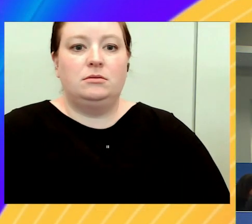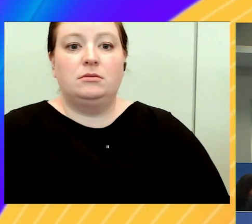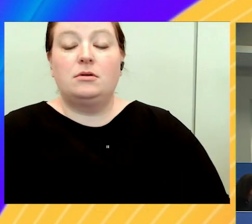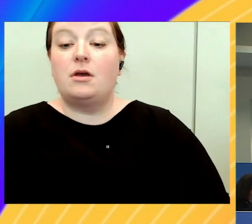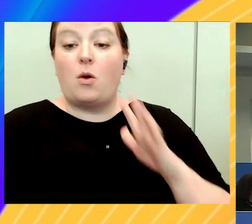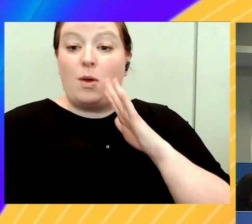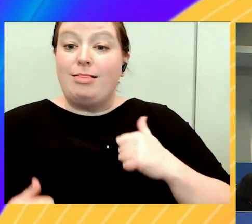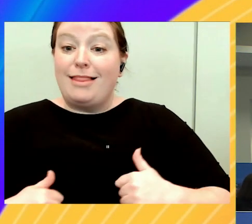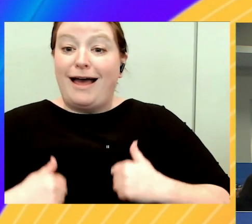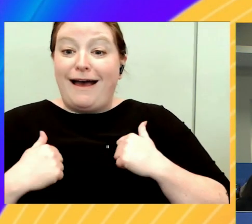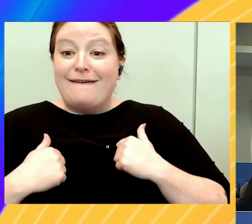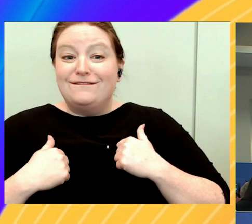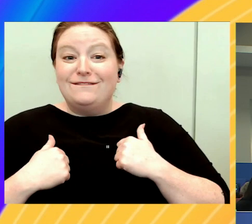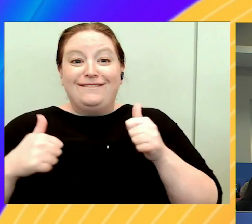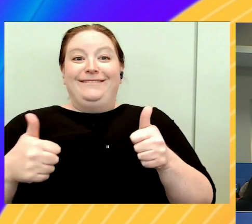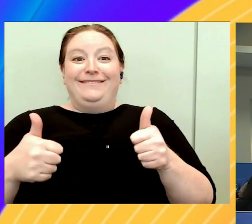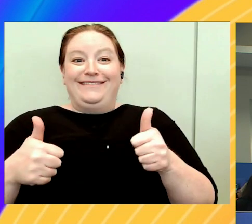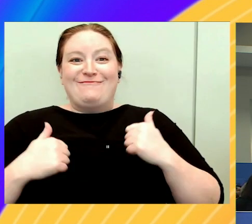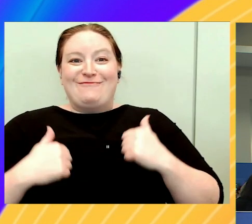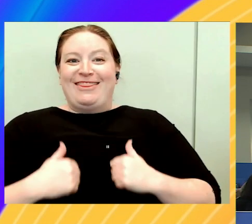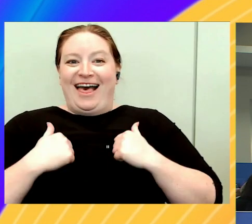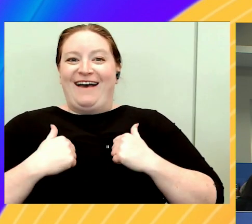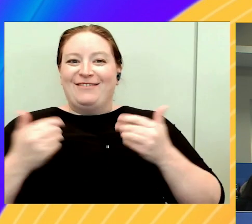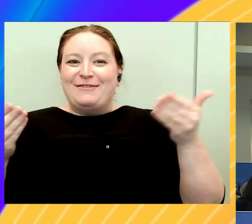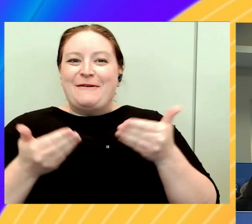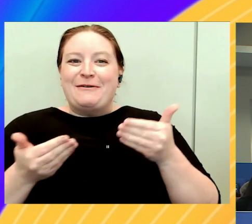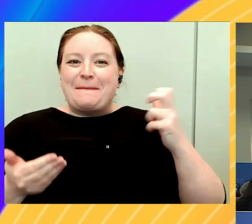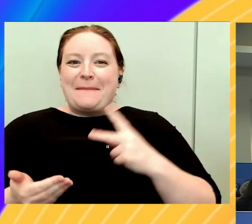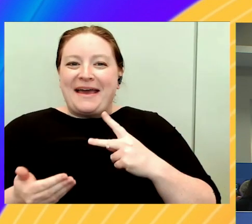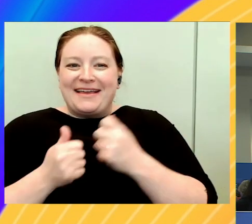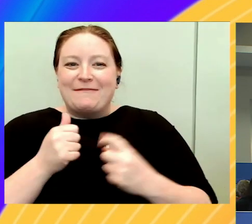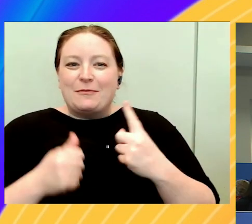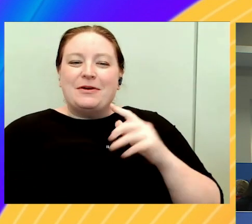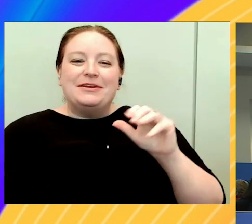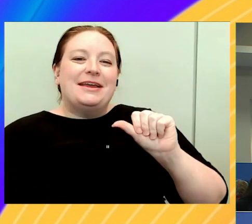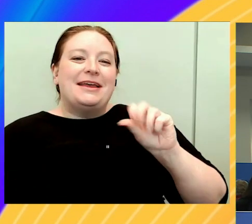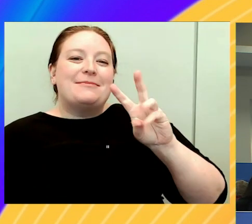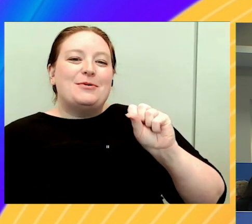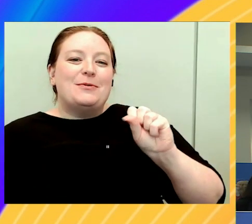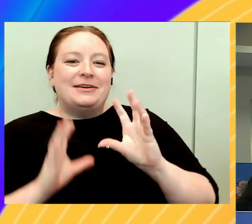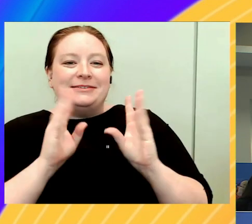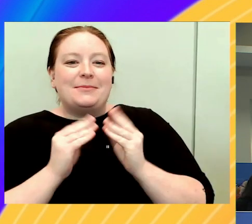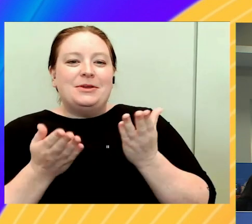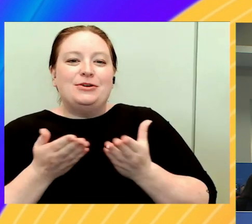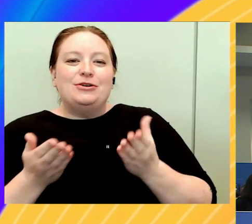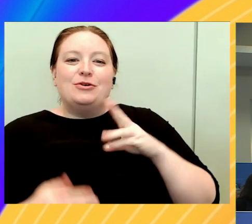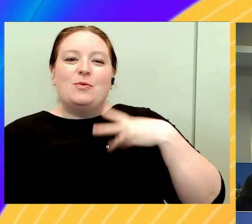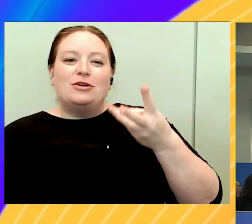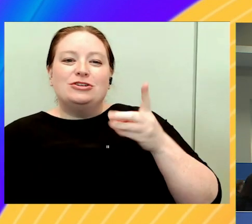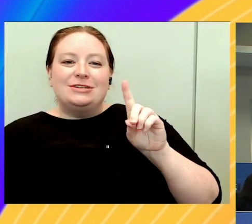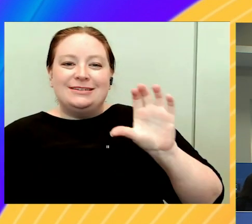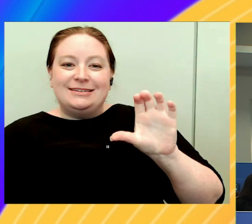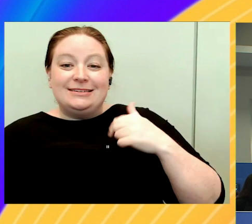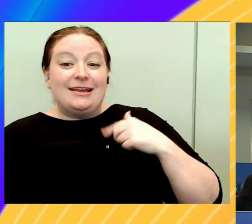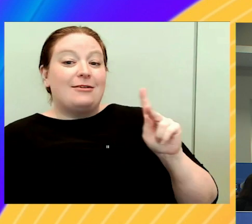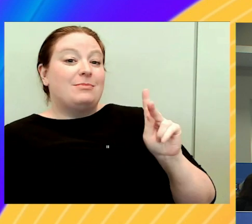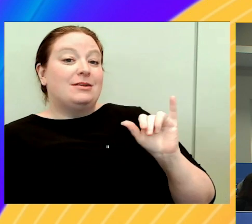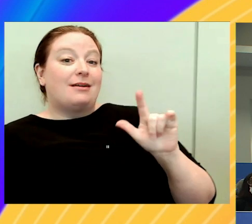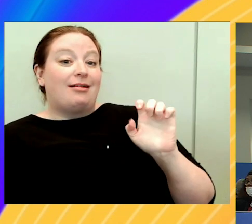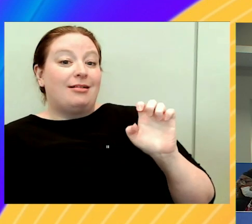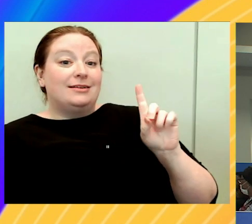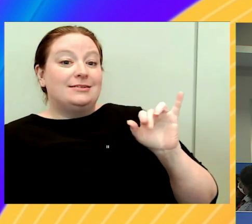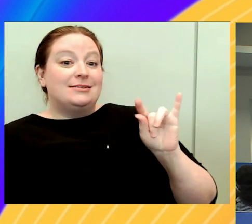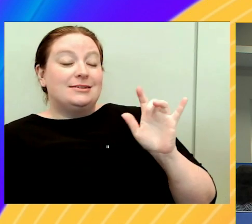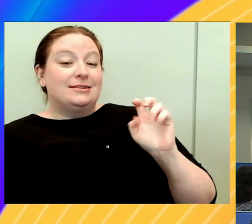Awesome, we're live. Hey, welcome back, everyone, to the AWS Summit here in Washington, D.C. I'm Kyle Dickinson, your neighborhood-friendly senior security